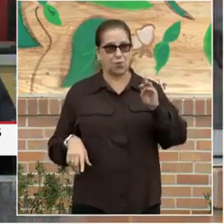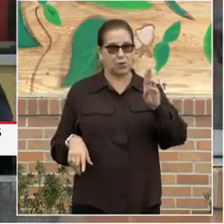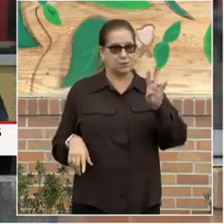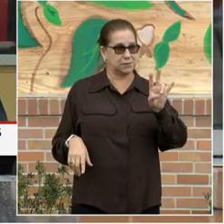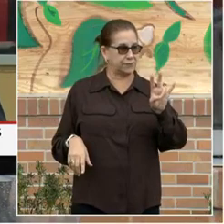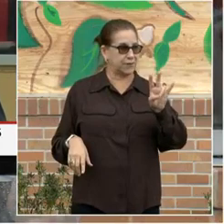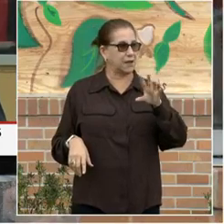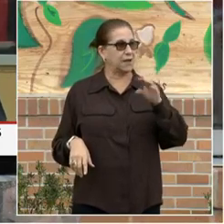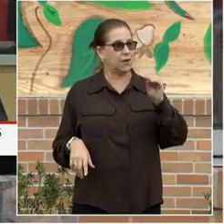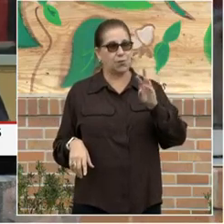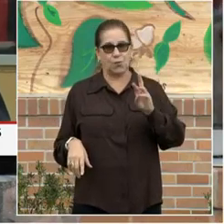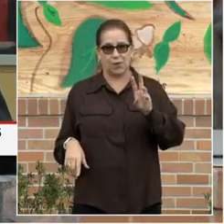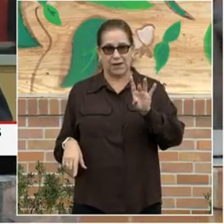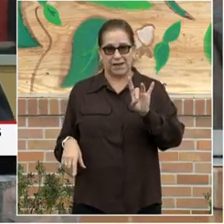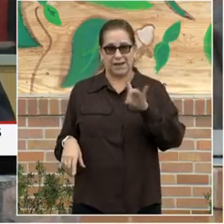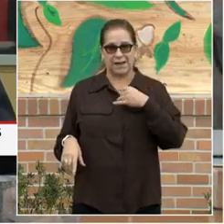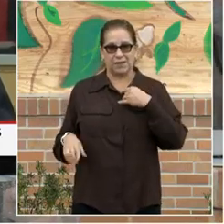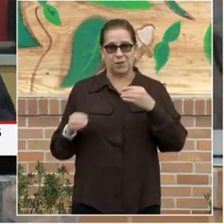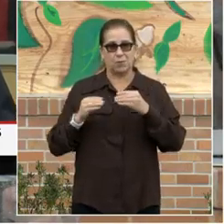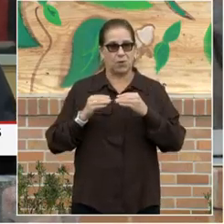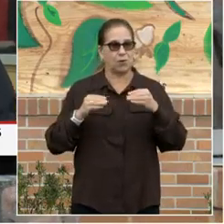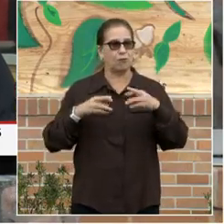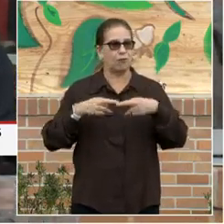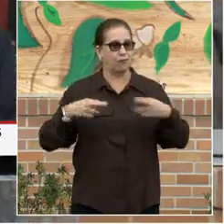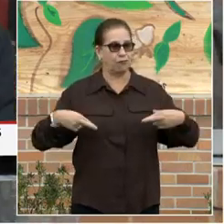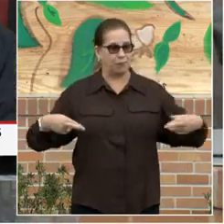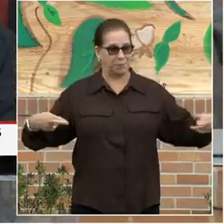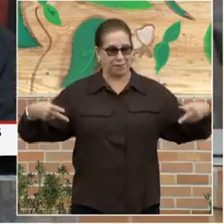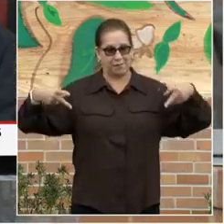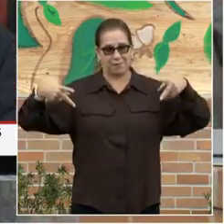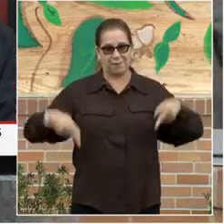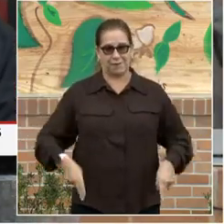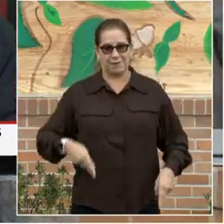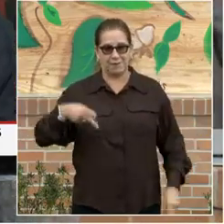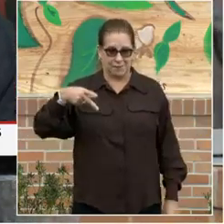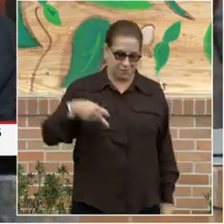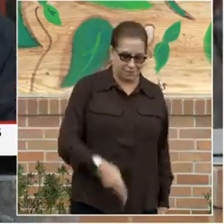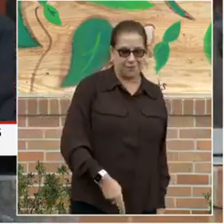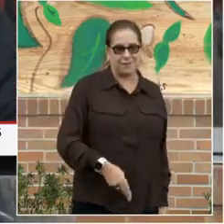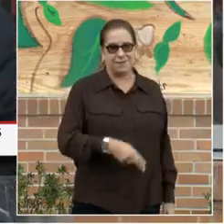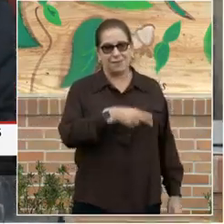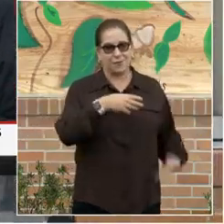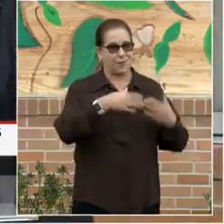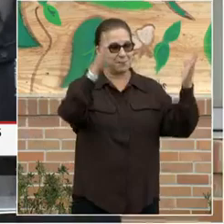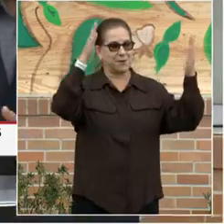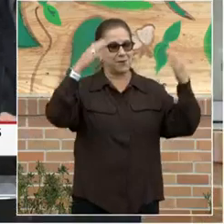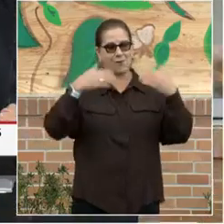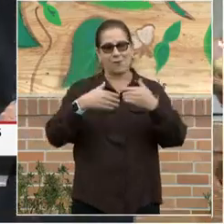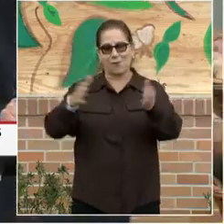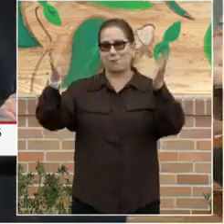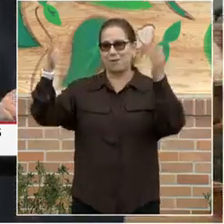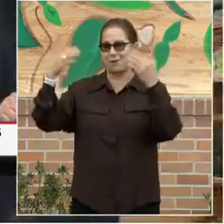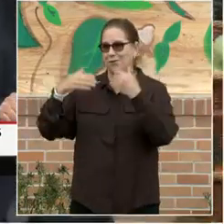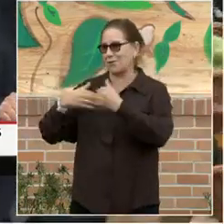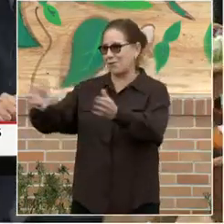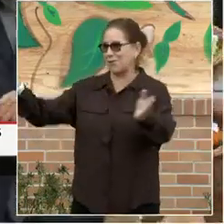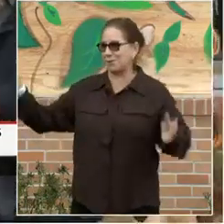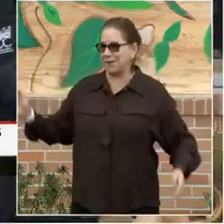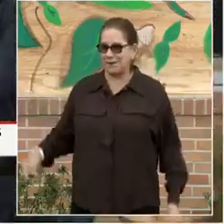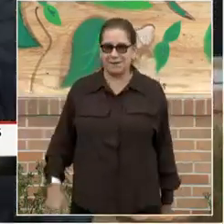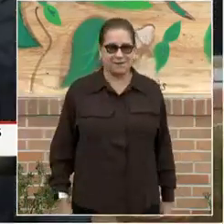and make sure we have more ribbon cuttings like this again and again. With that, Mayor, you want to come back up?